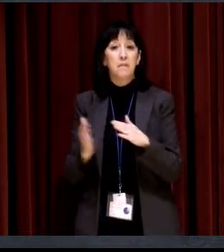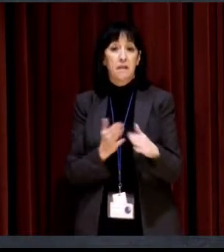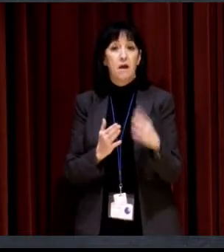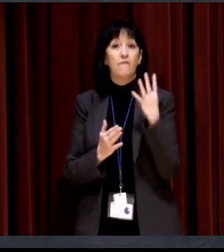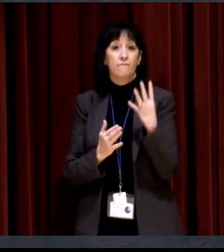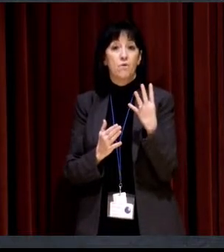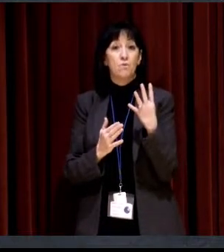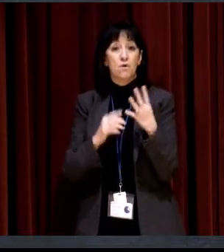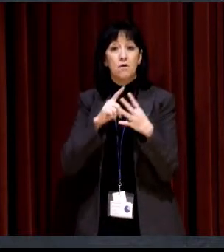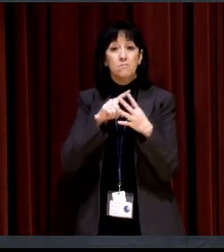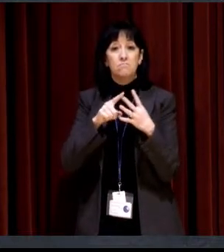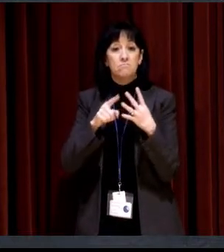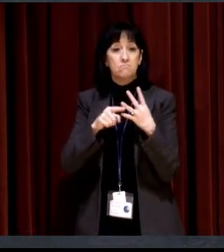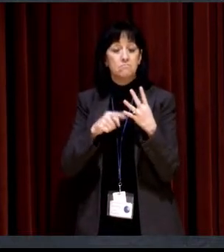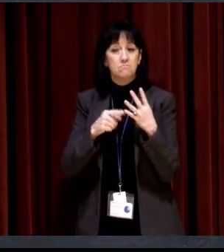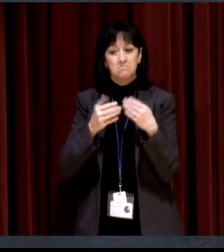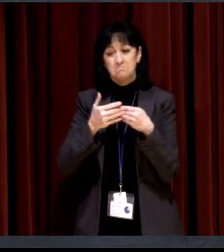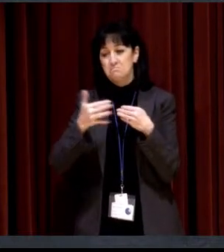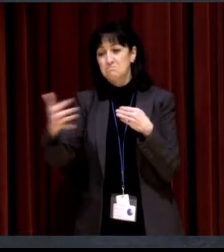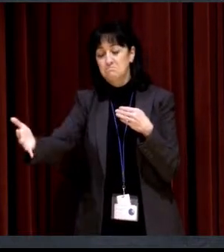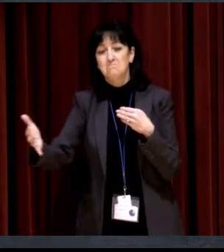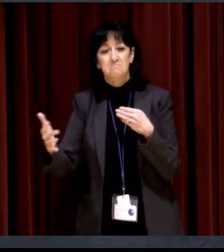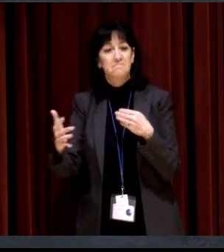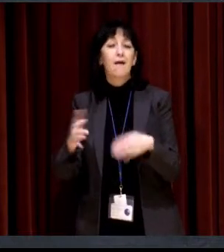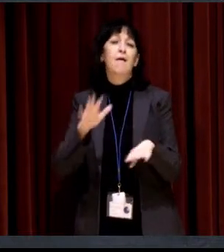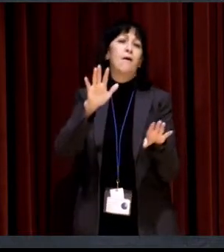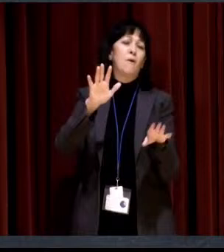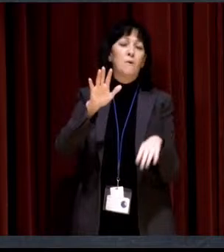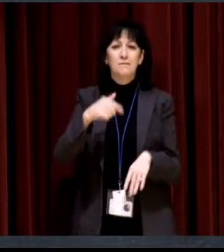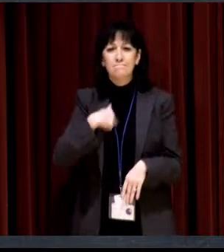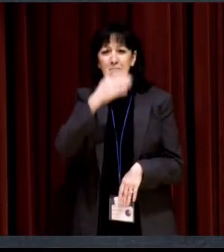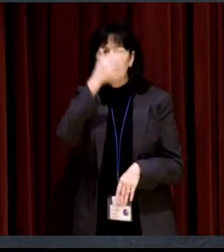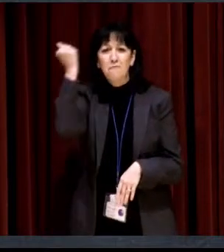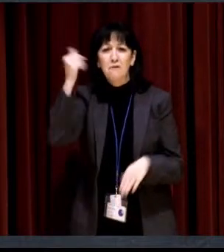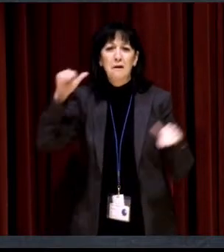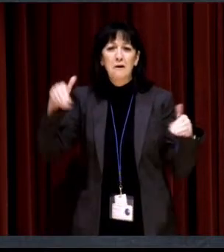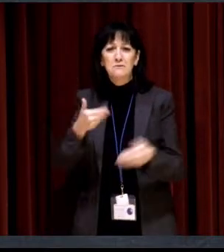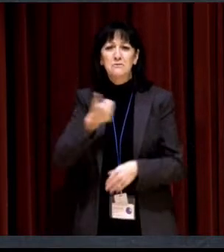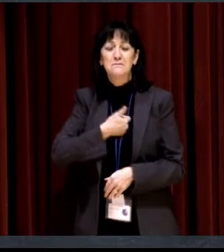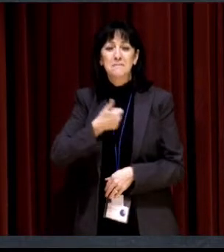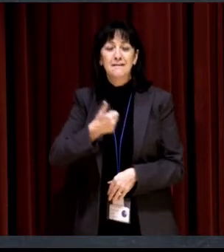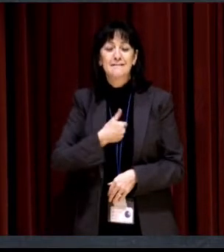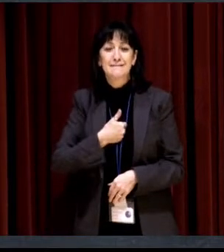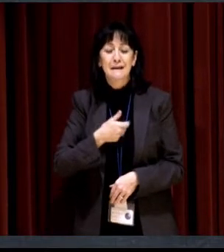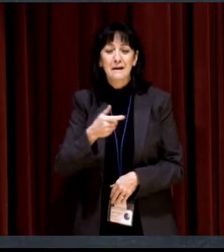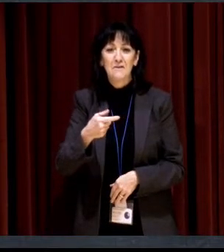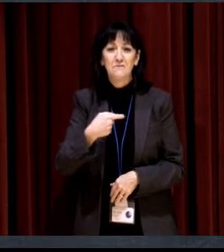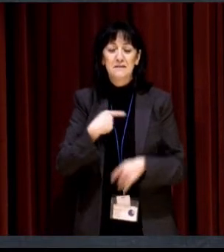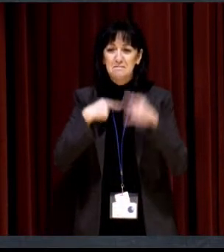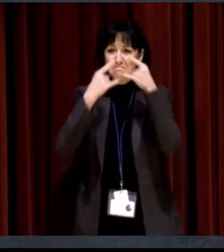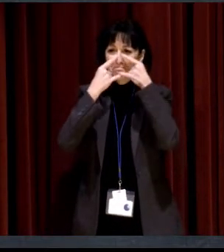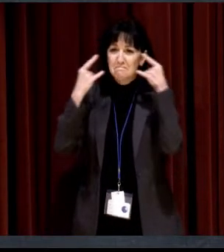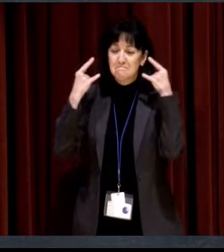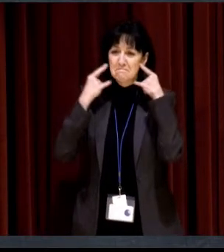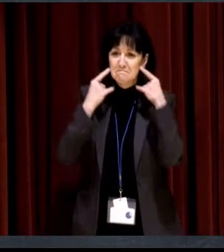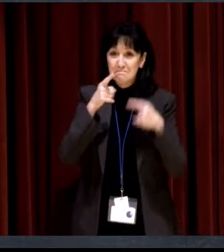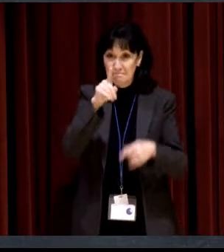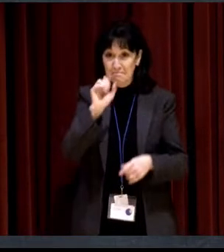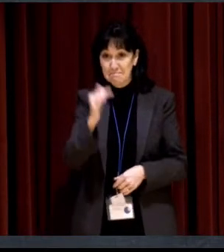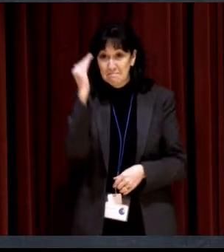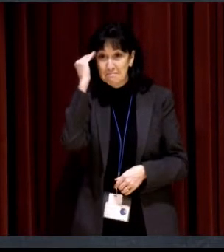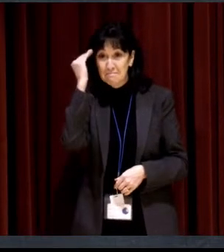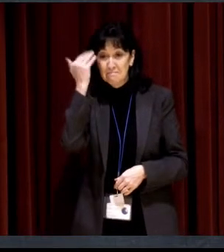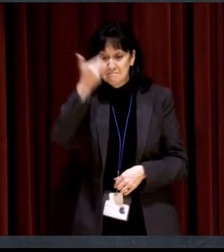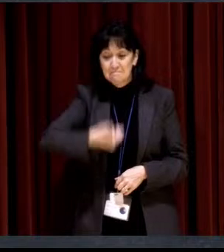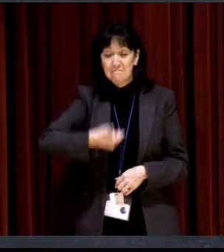weeks. Oh, by the way, I'm Governor John Carney, in case you didn't recognize me. With my mask on, I run into